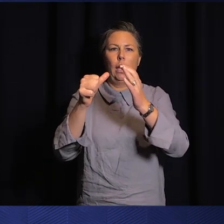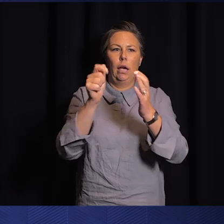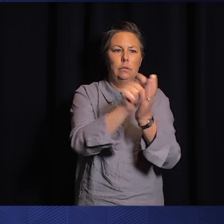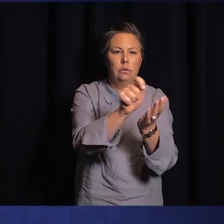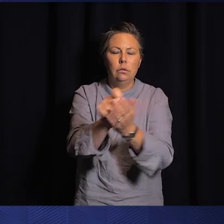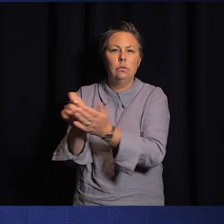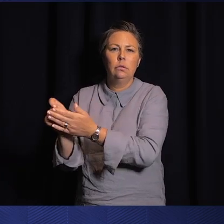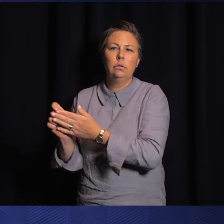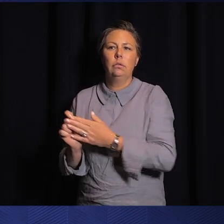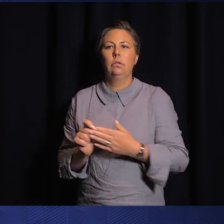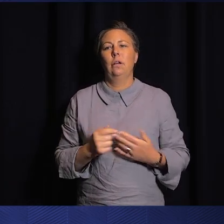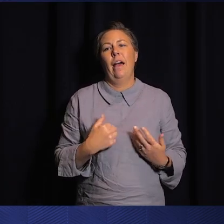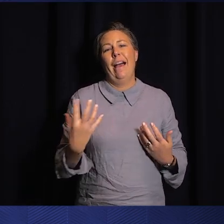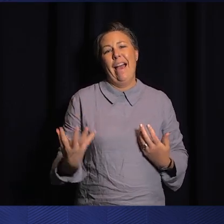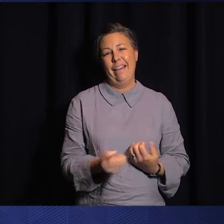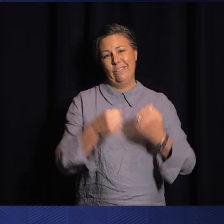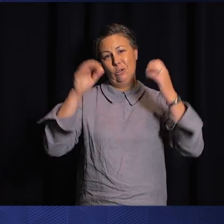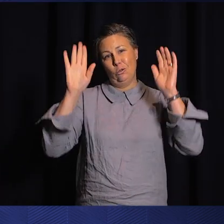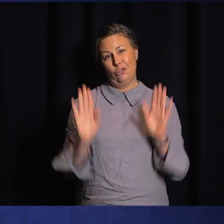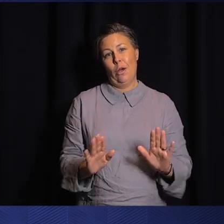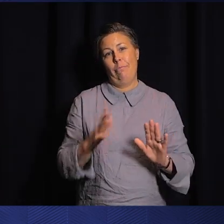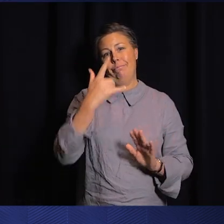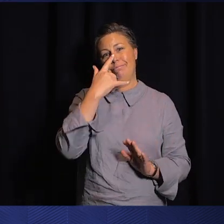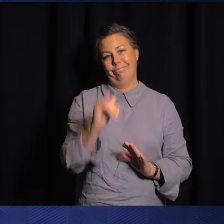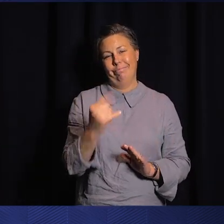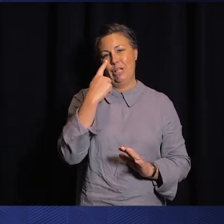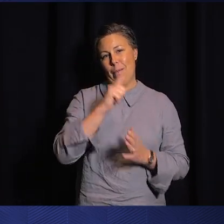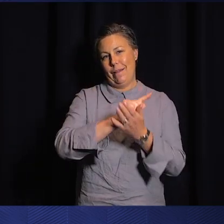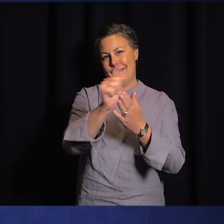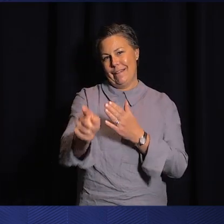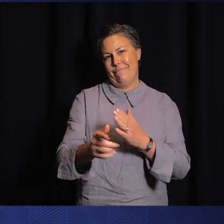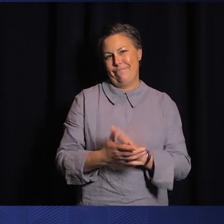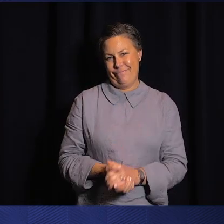light is telling me to bring it to a close. Next session in 30 minutes. Thank you so much.